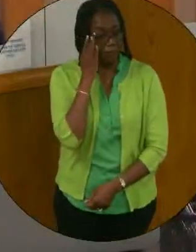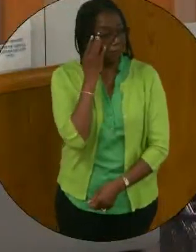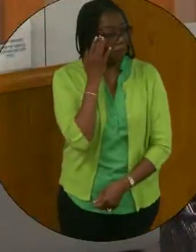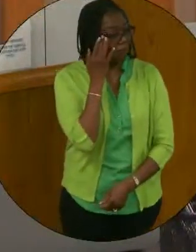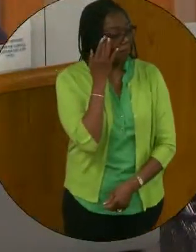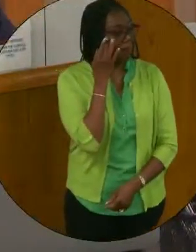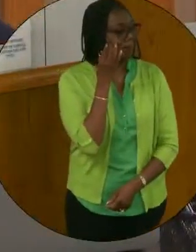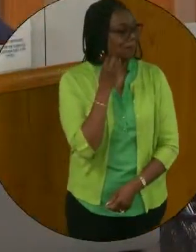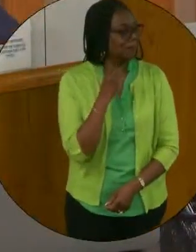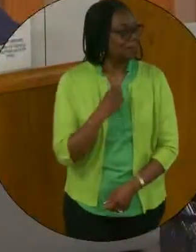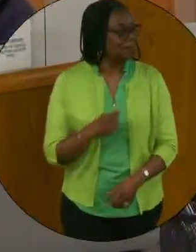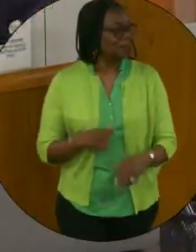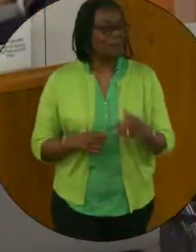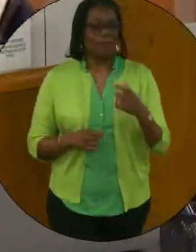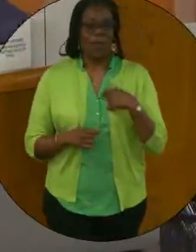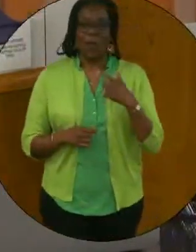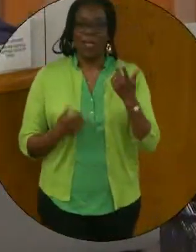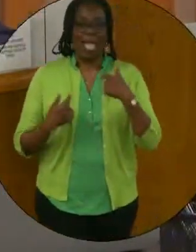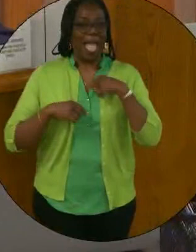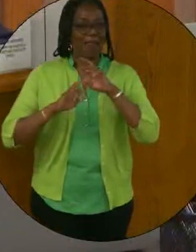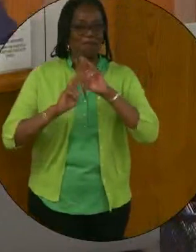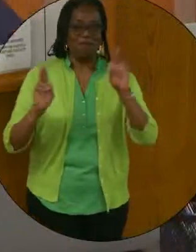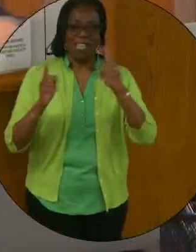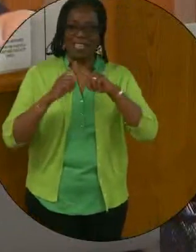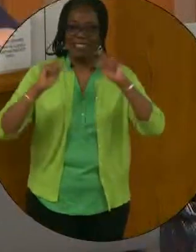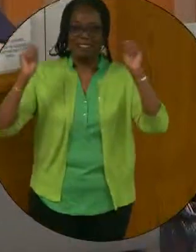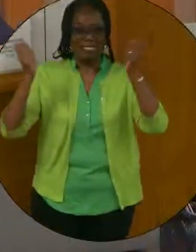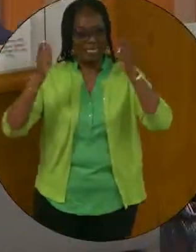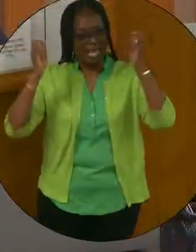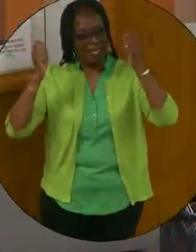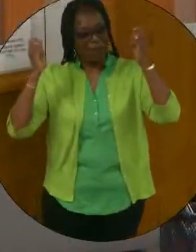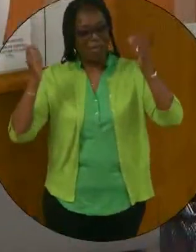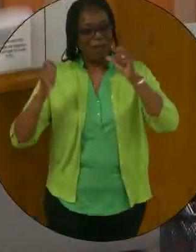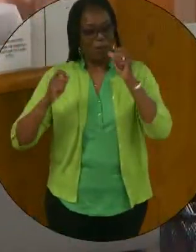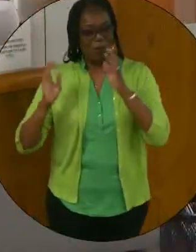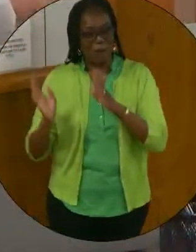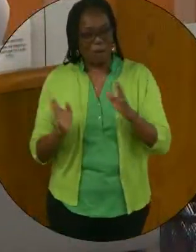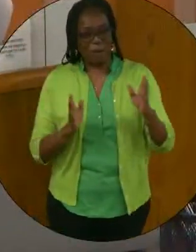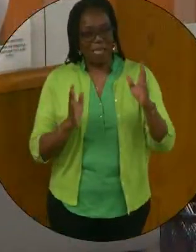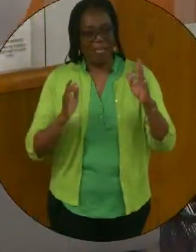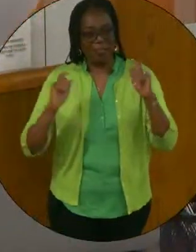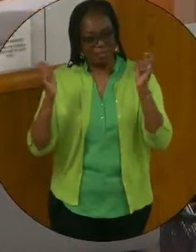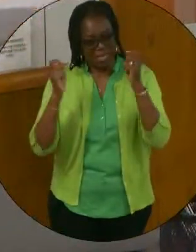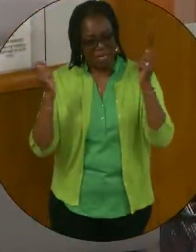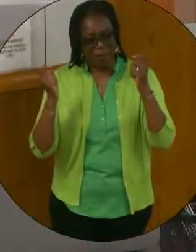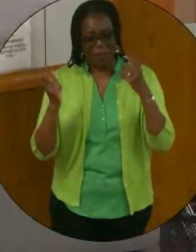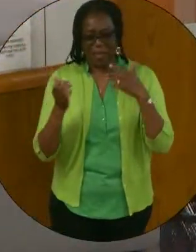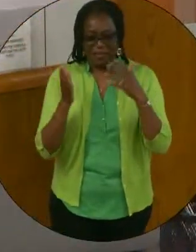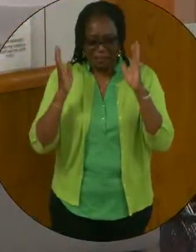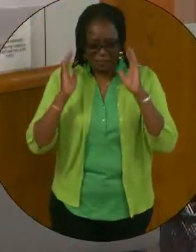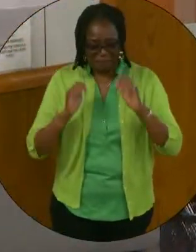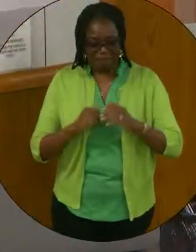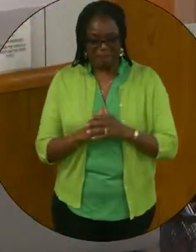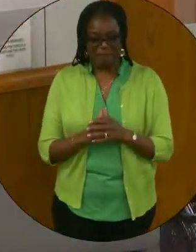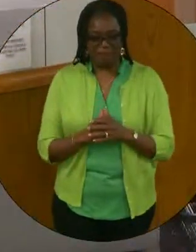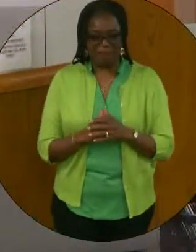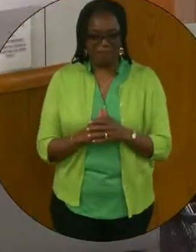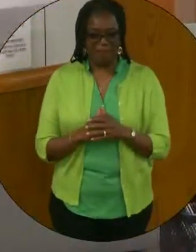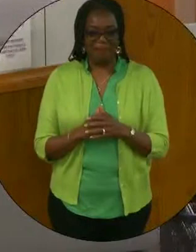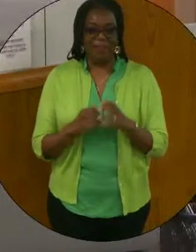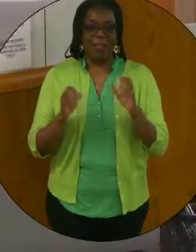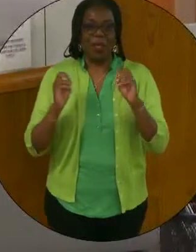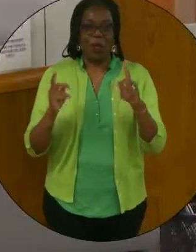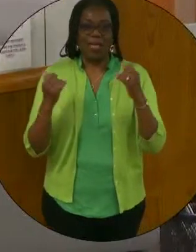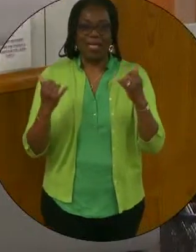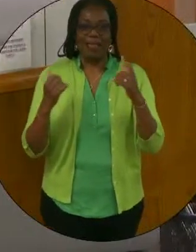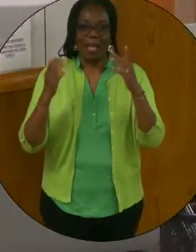Okay, I'm ready to celebrate, and we weren't prepared to celebrate. Next time we will be. All right, colleagues, we're going to